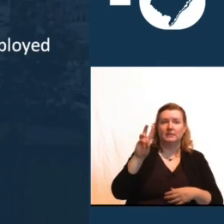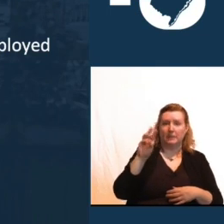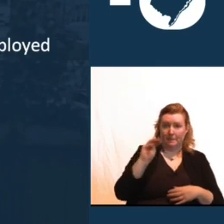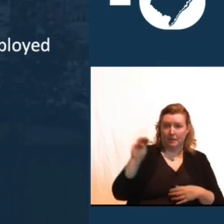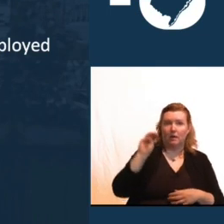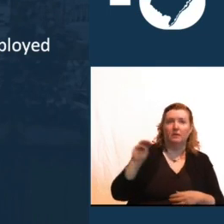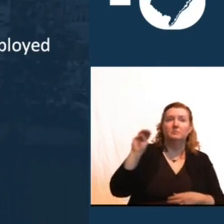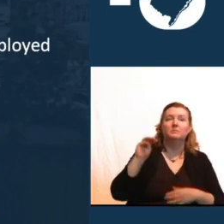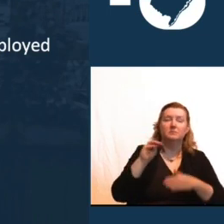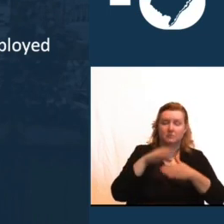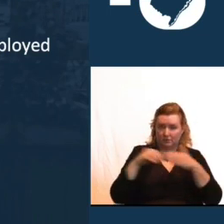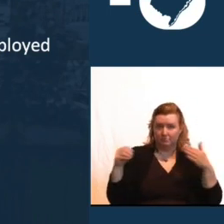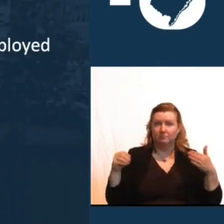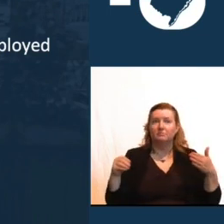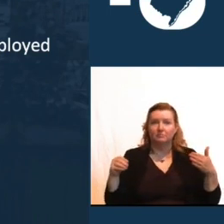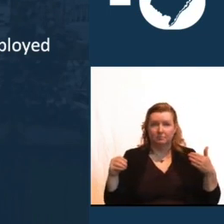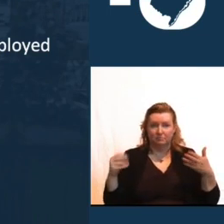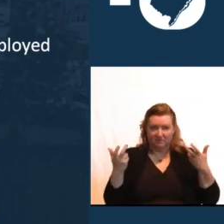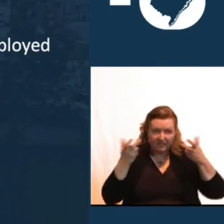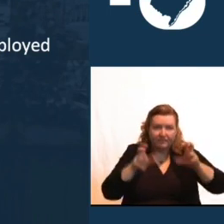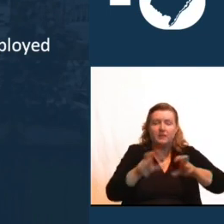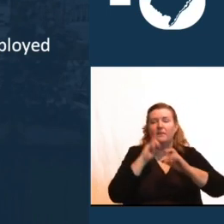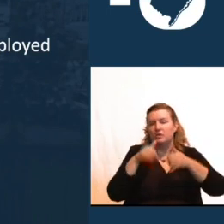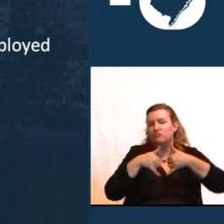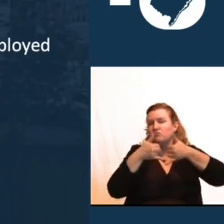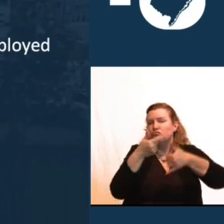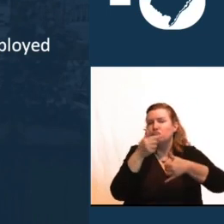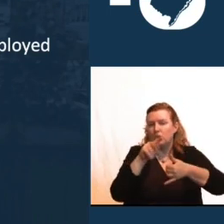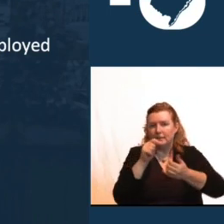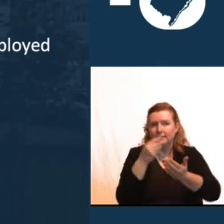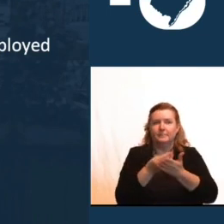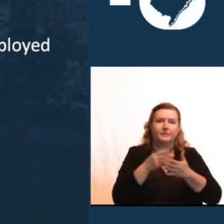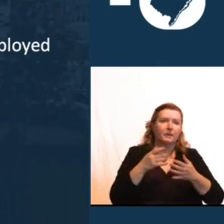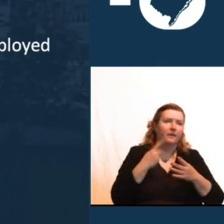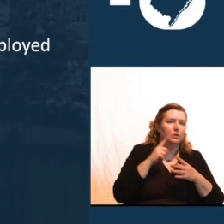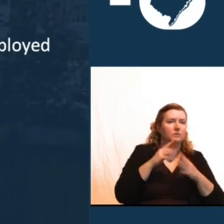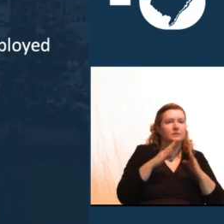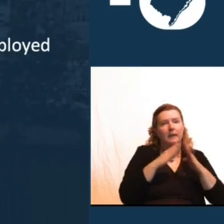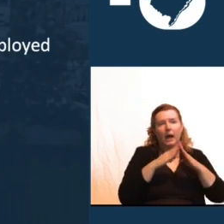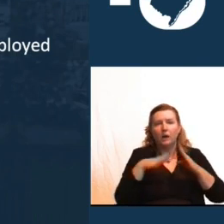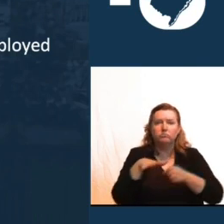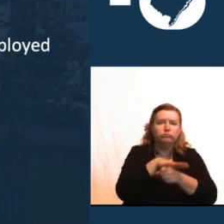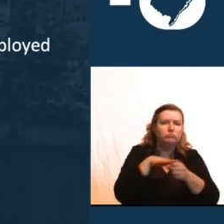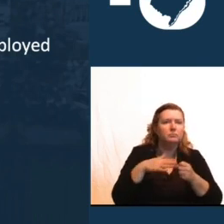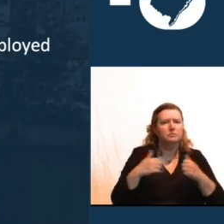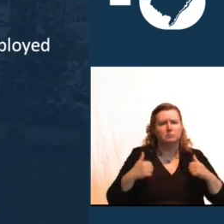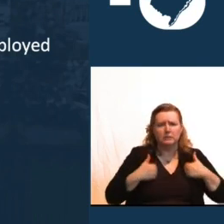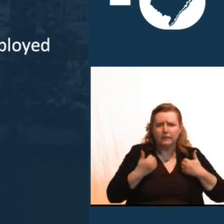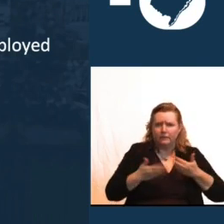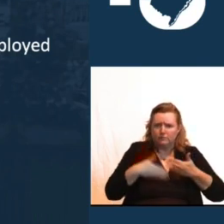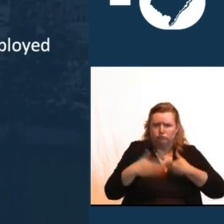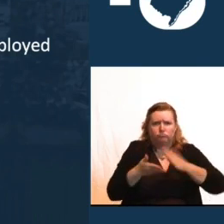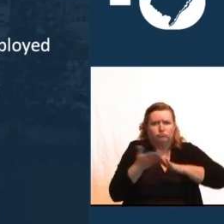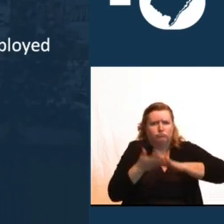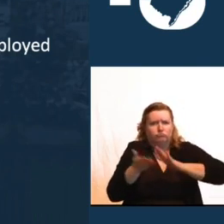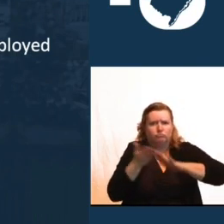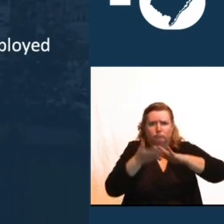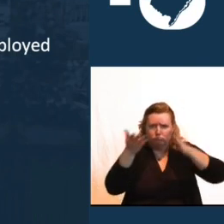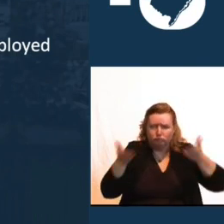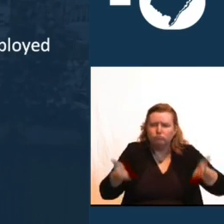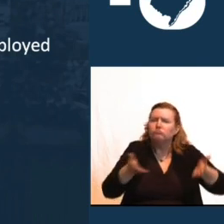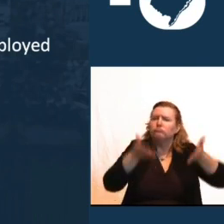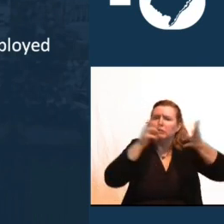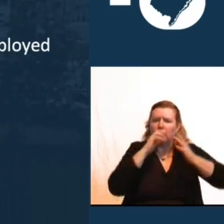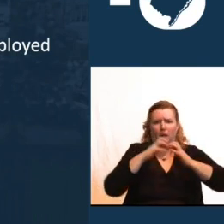stay open and stay welcoming. And the New Jersey Redevelopment Authority's $6 million Small Business Lease